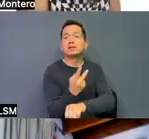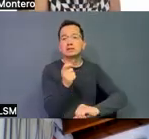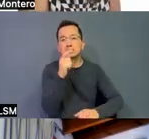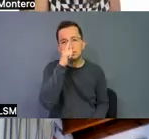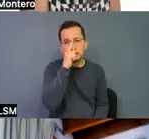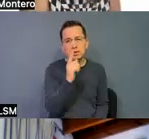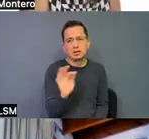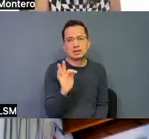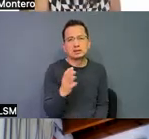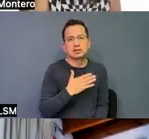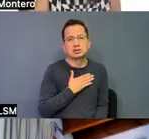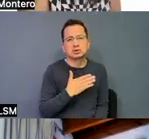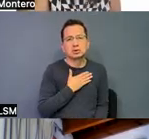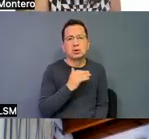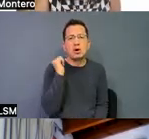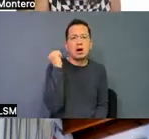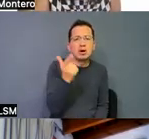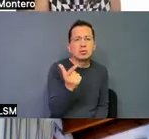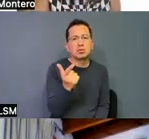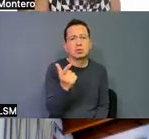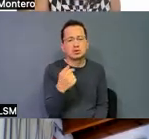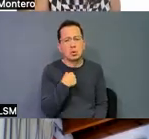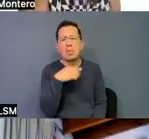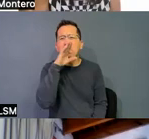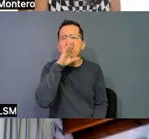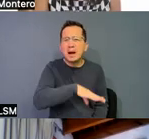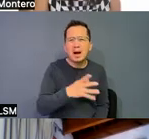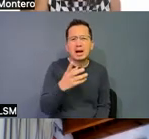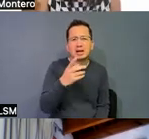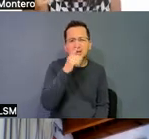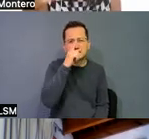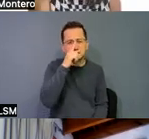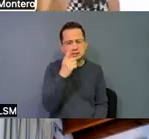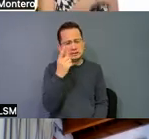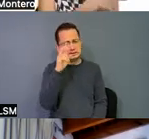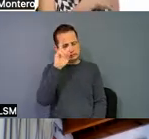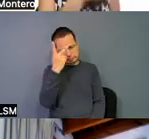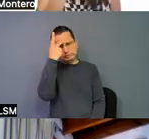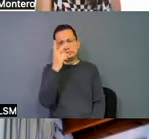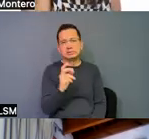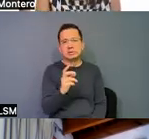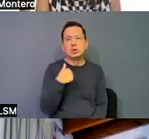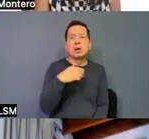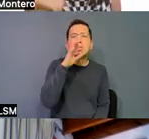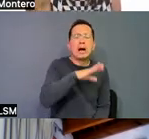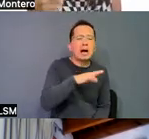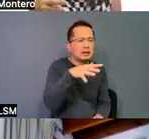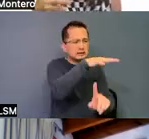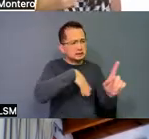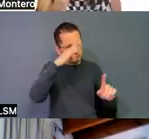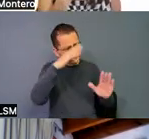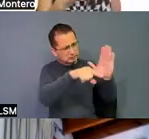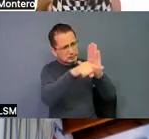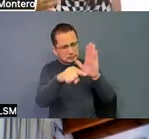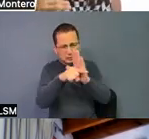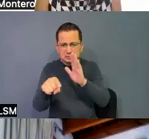intrusive thoughts. Remember what I told you about rumination, that you go on and go on about the bad things that have happened or could happen or are